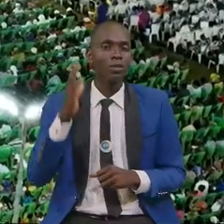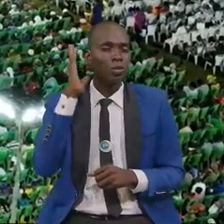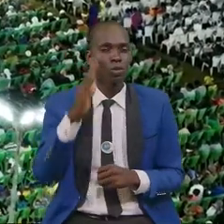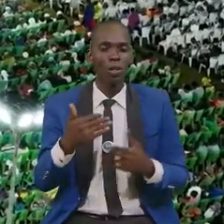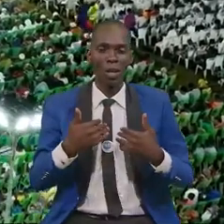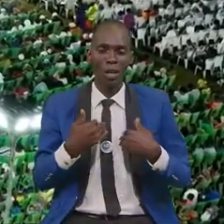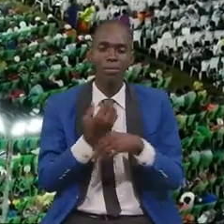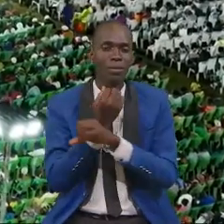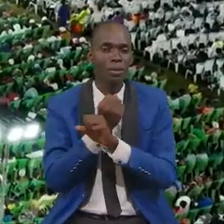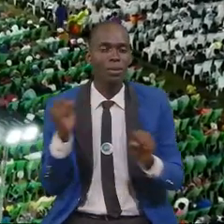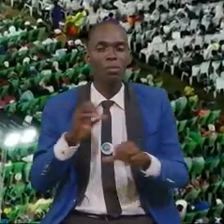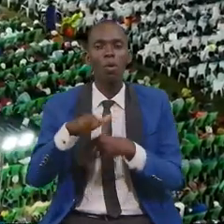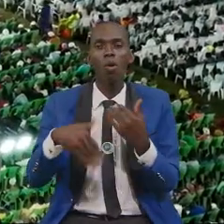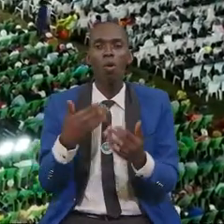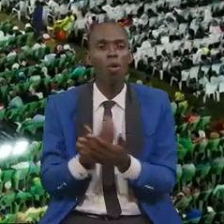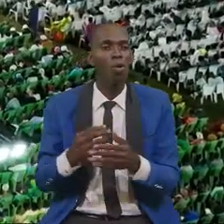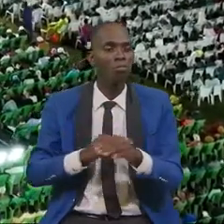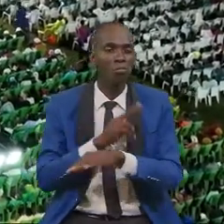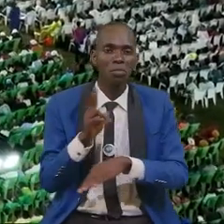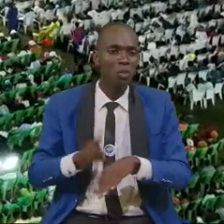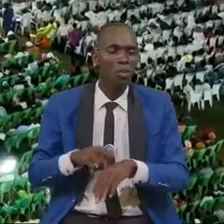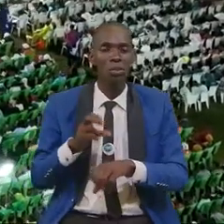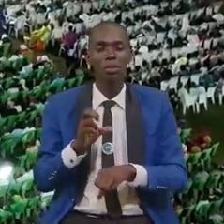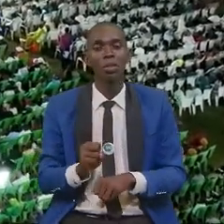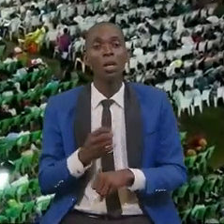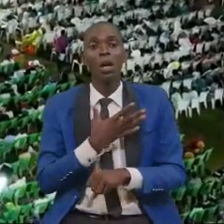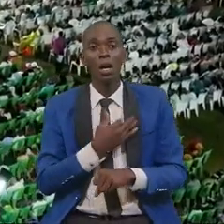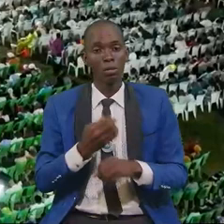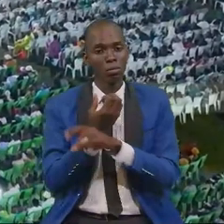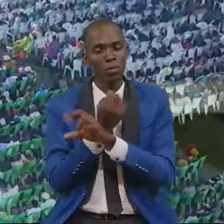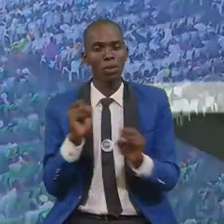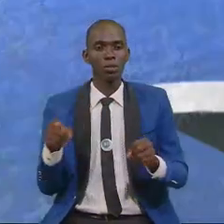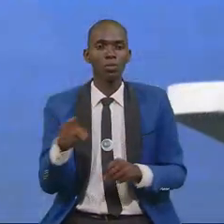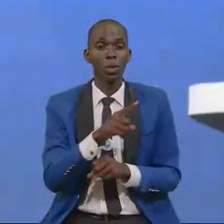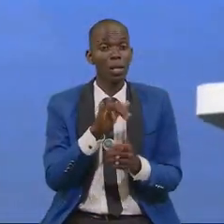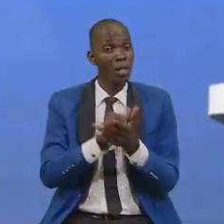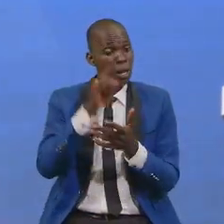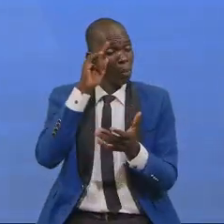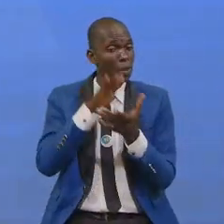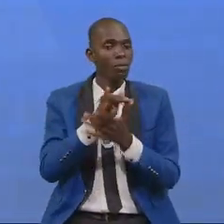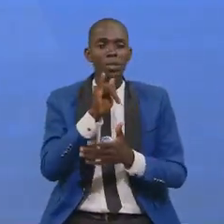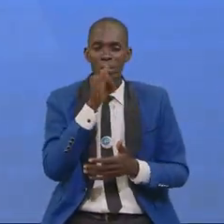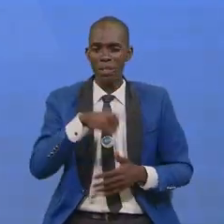all nations and redeemed you. And that trust is there tonight.